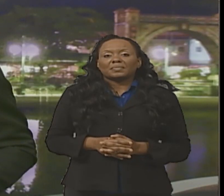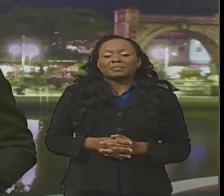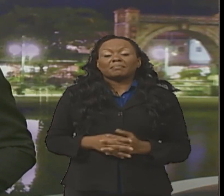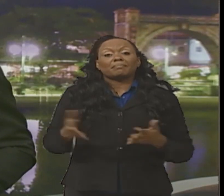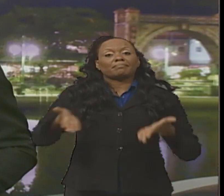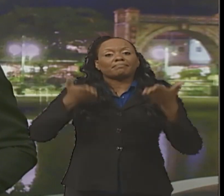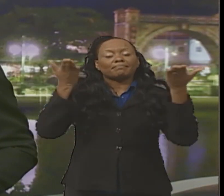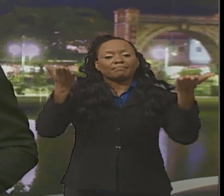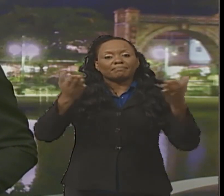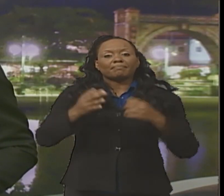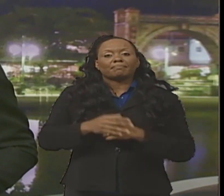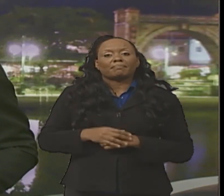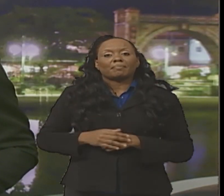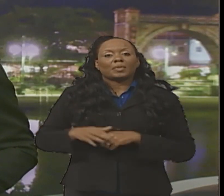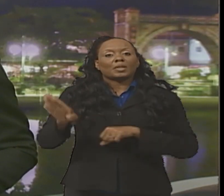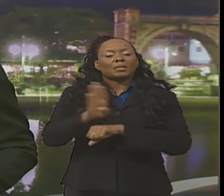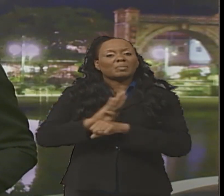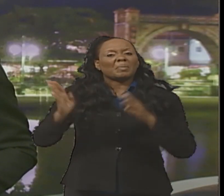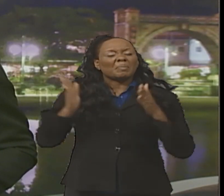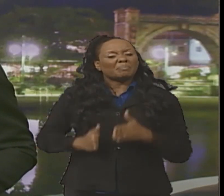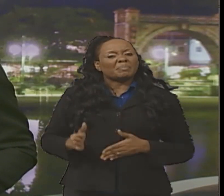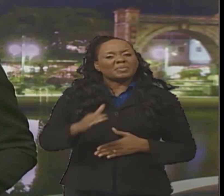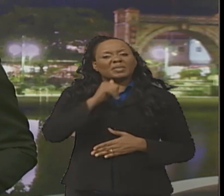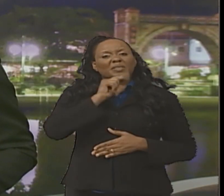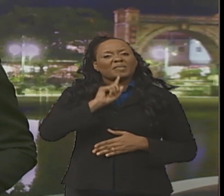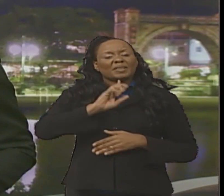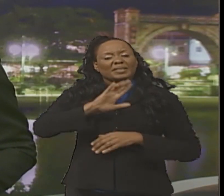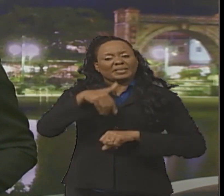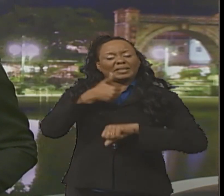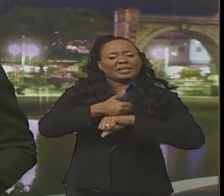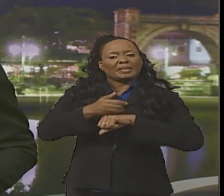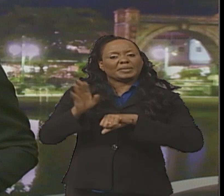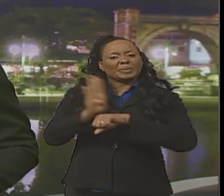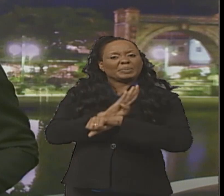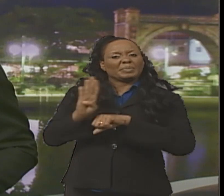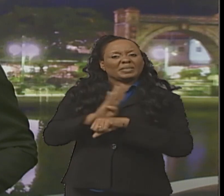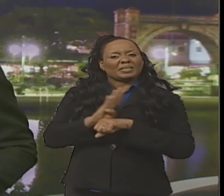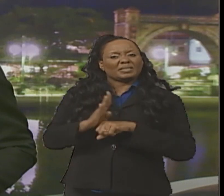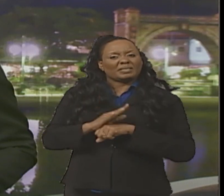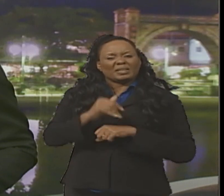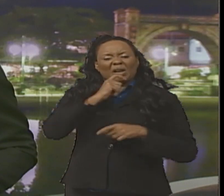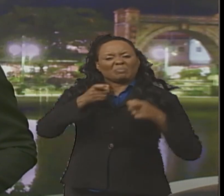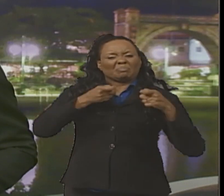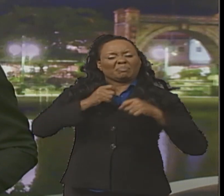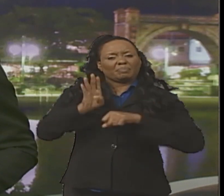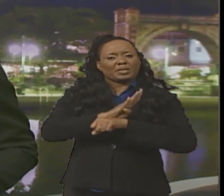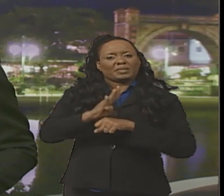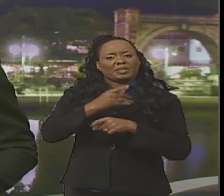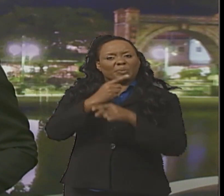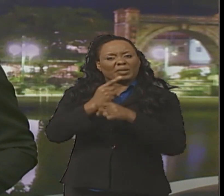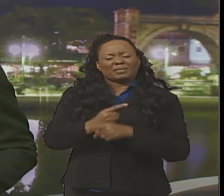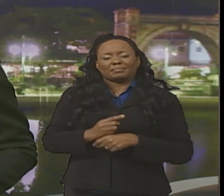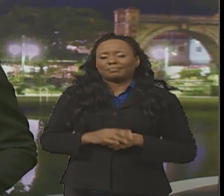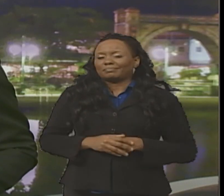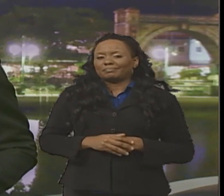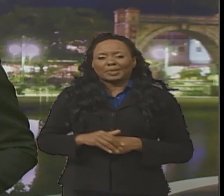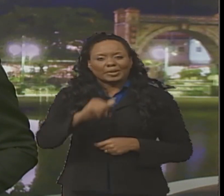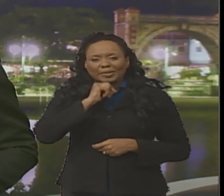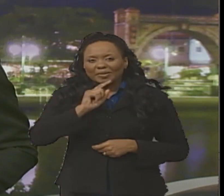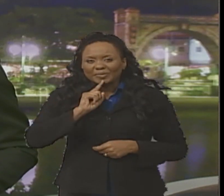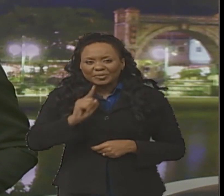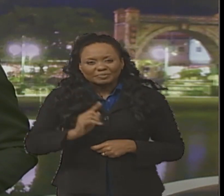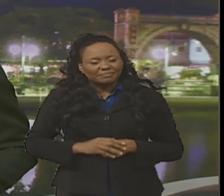A suggestion tonight that Barbadians are not entrepreneurial has been dismissed. Director of Strategic Business Services at the Cafil School of